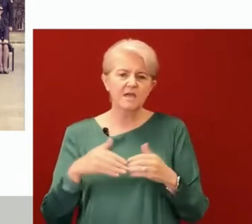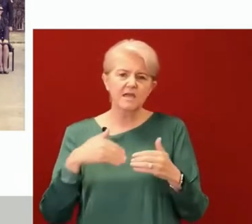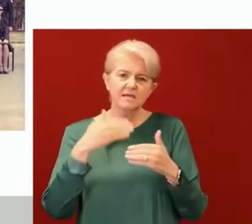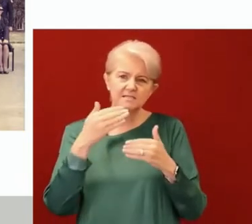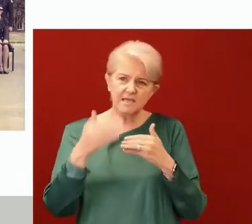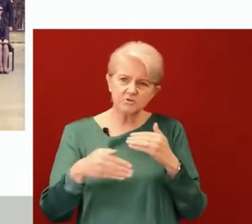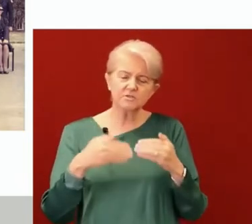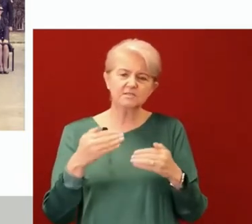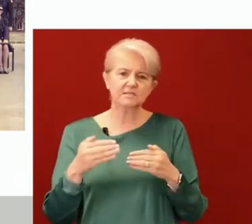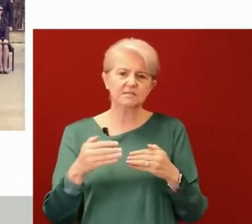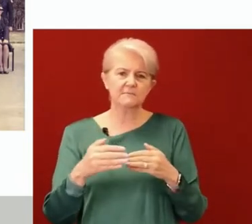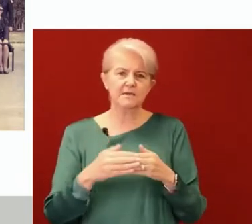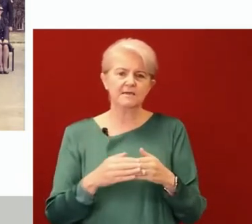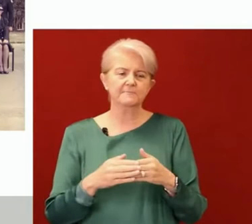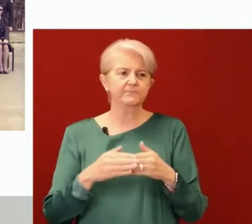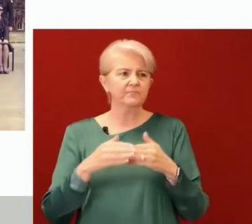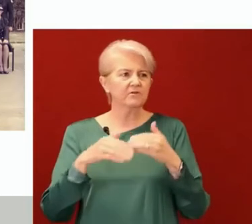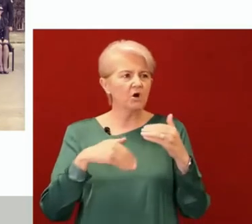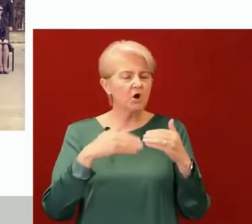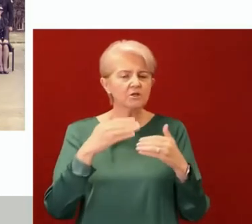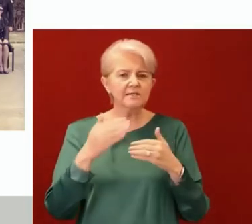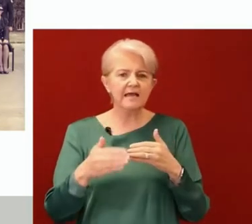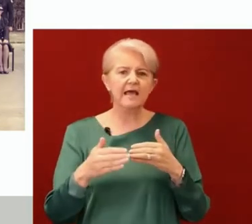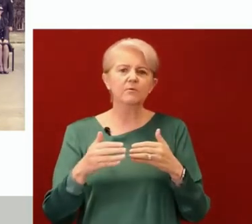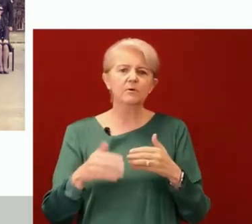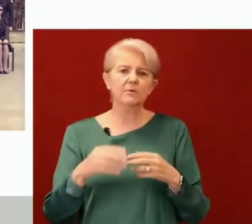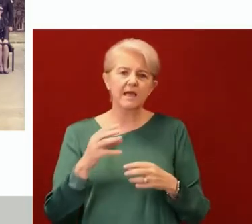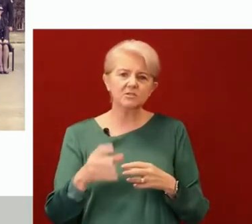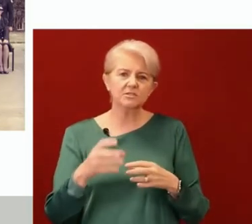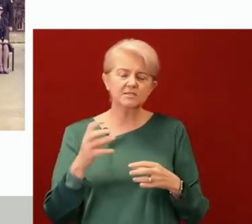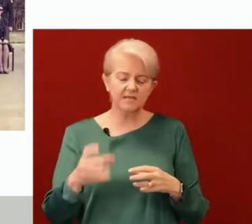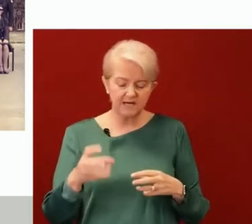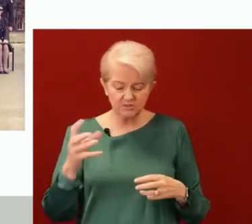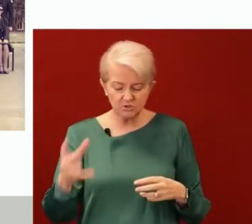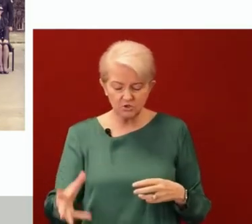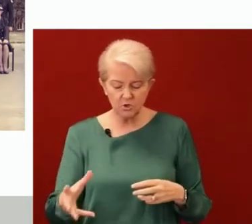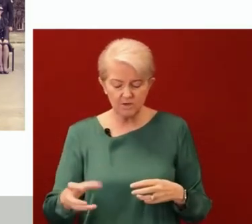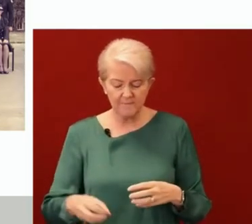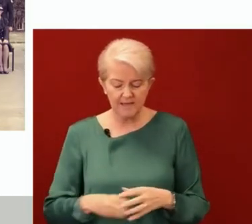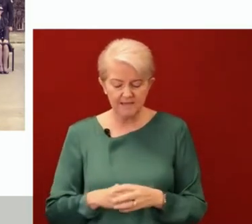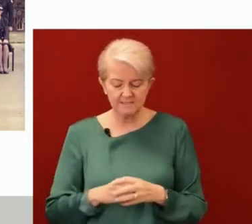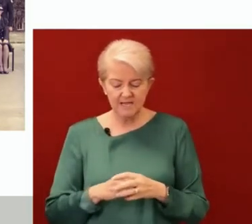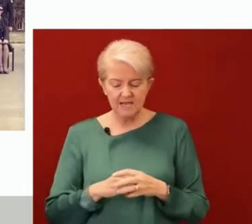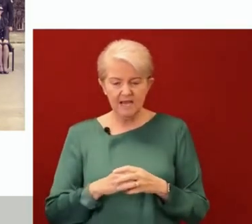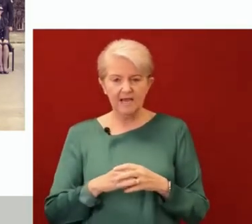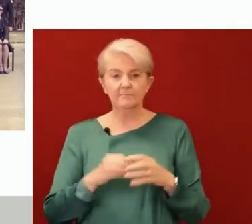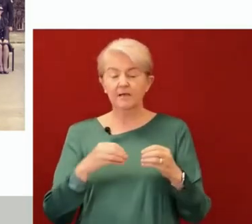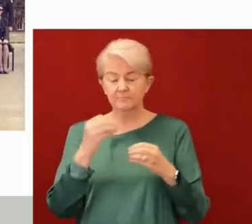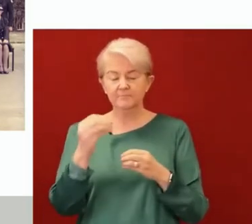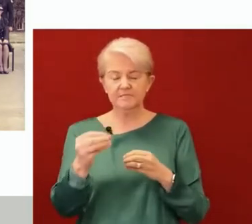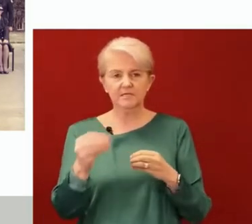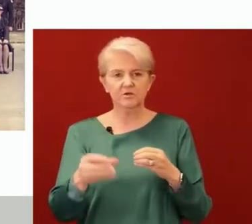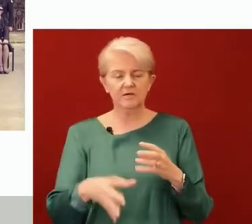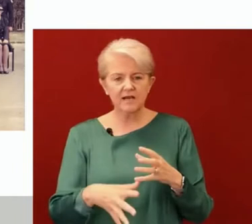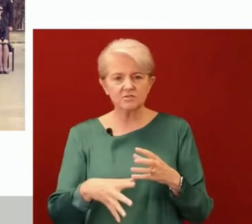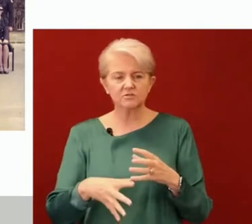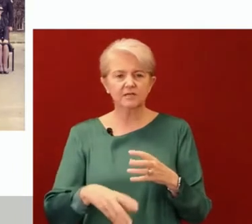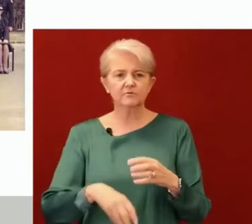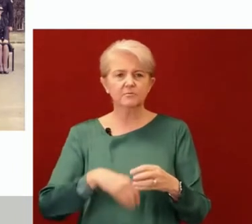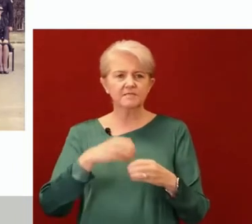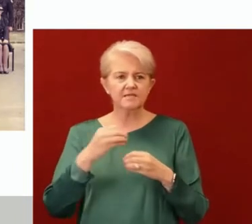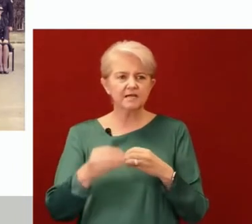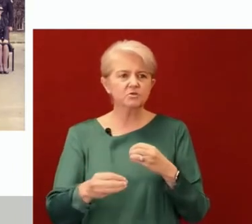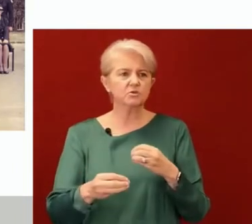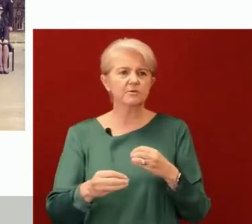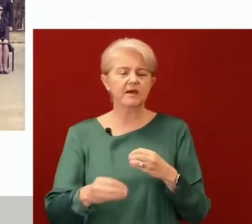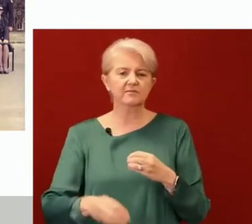life. It's interesting to me that only now are we actually starting to talk about, and particularly on a national